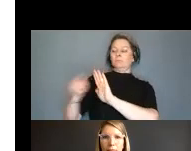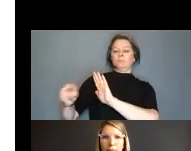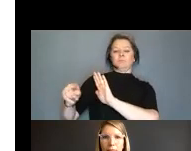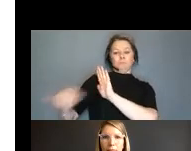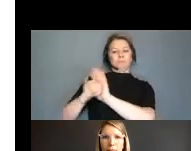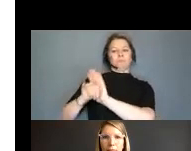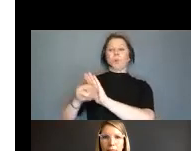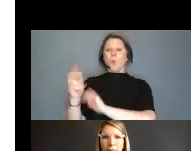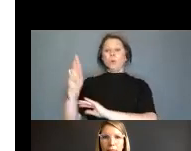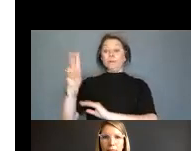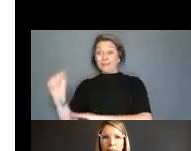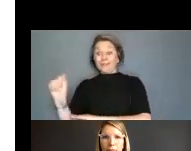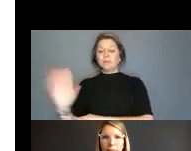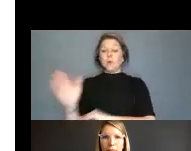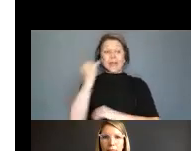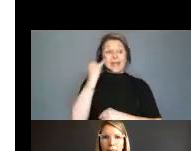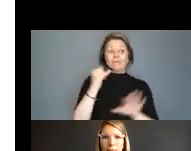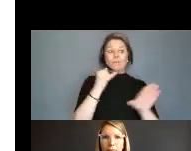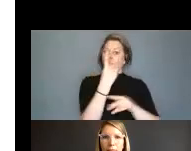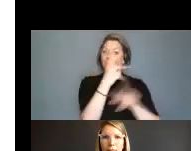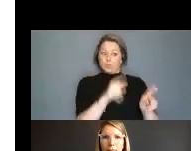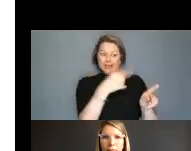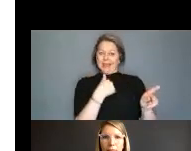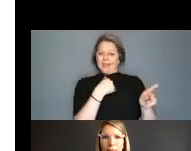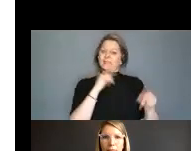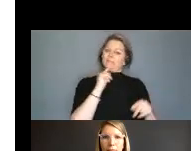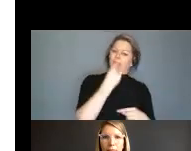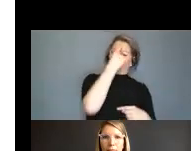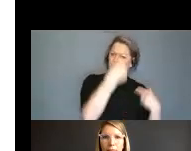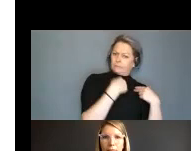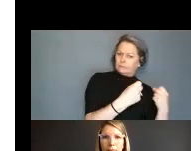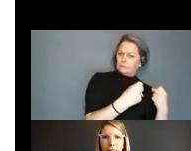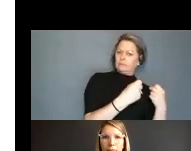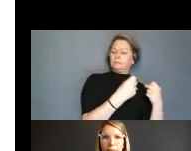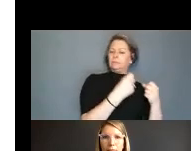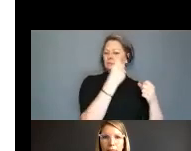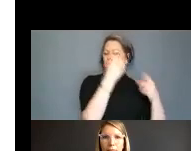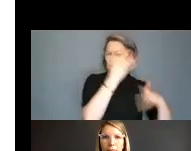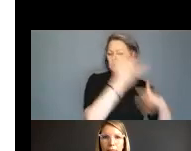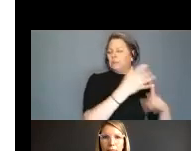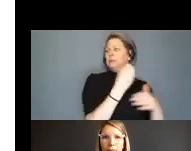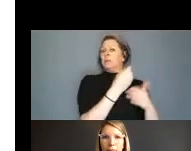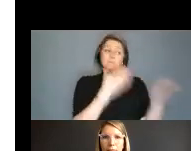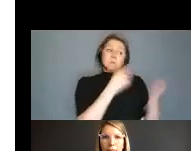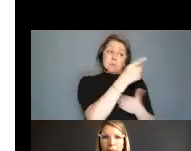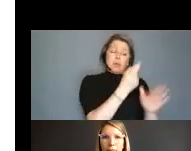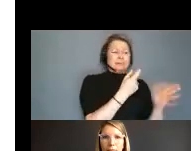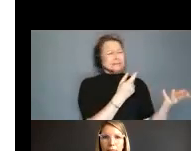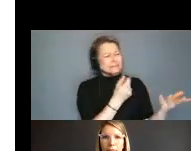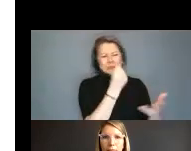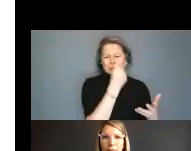an individual with a severe mental illness or an intellectual disability could potentially have challenges understanding and appreciating particular